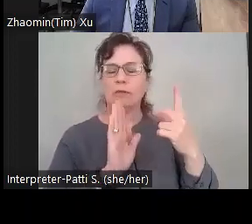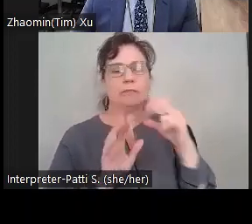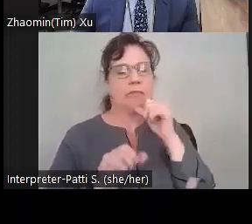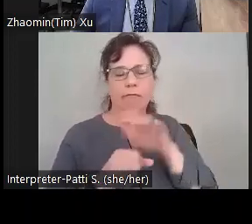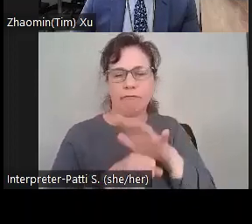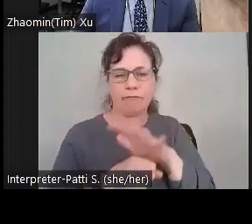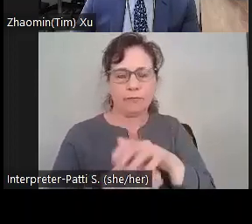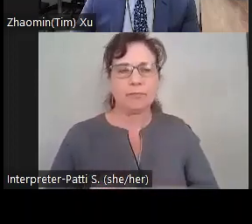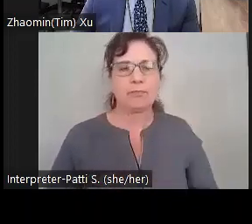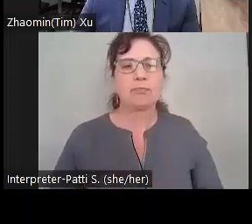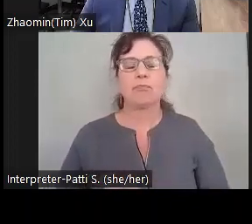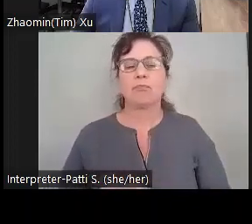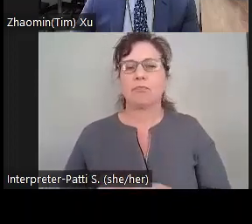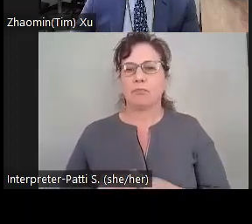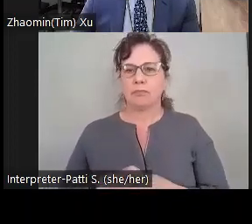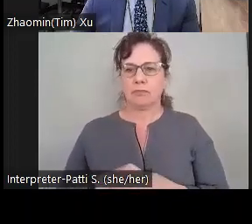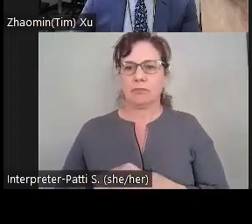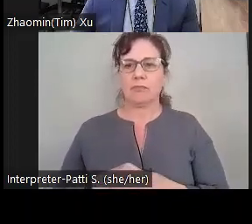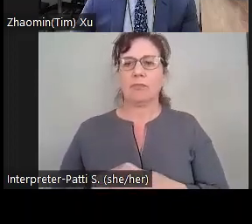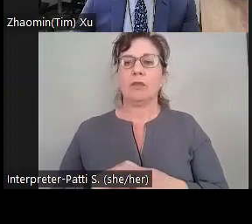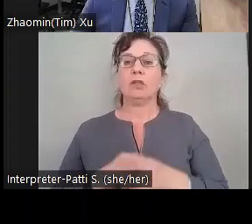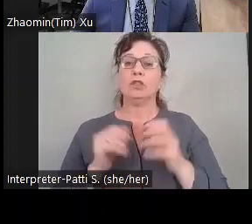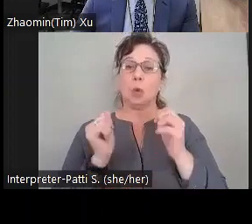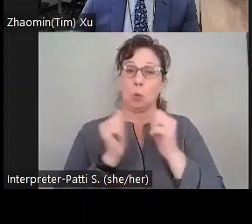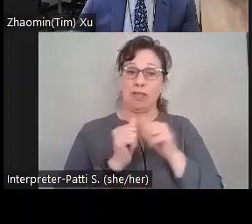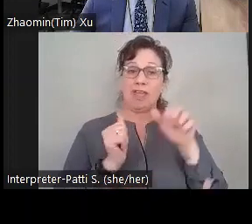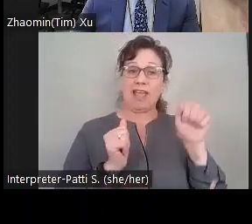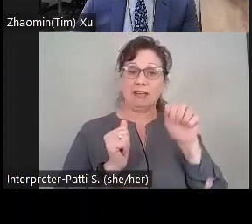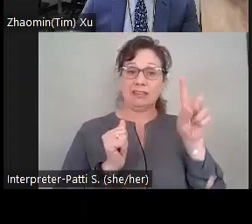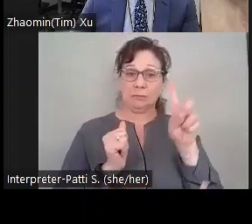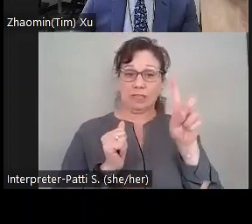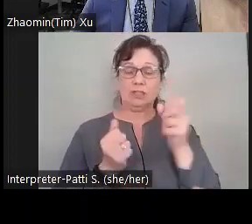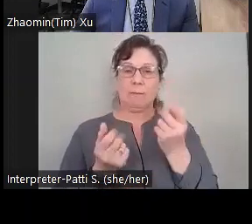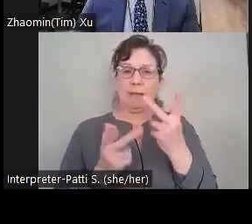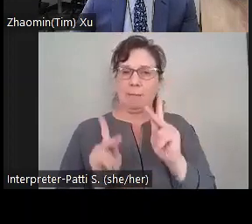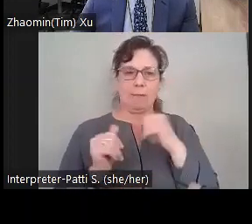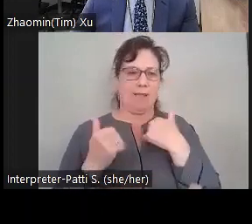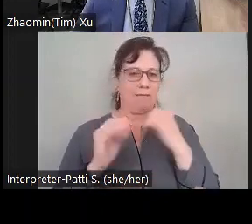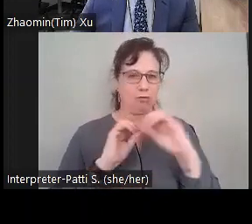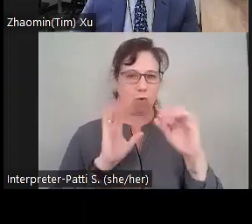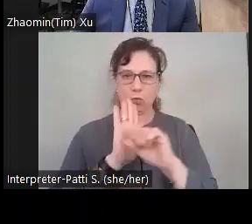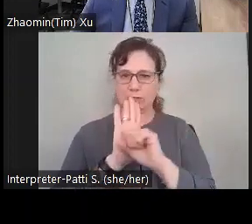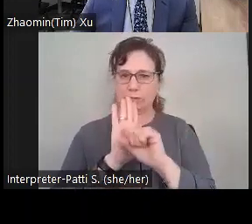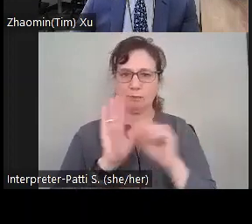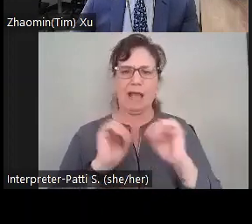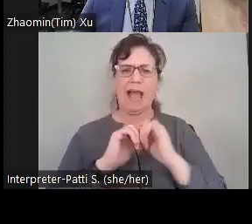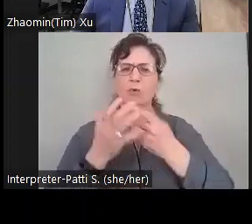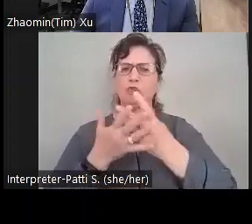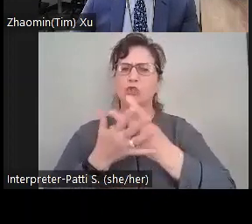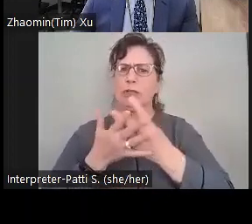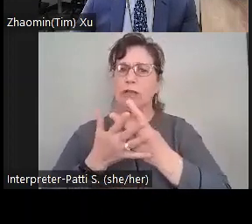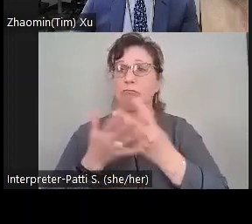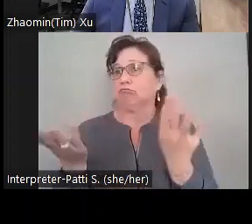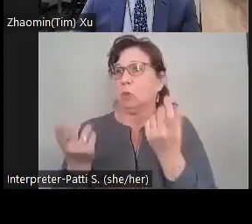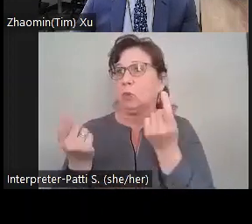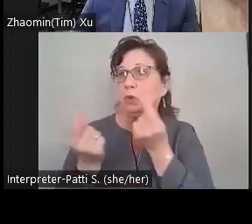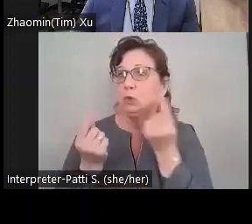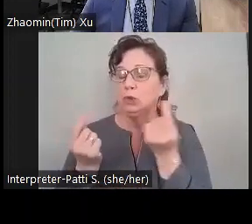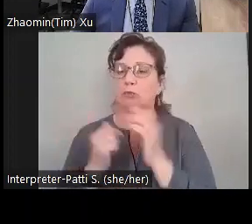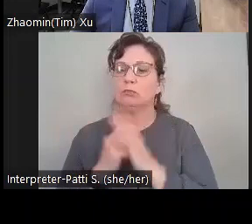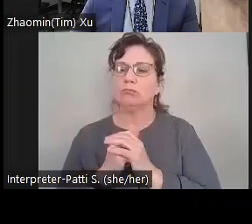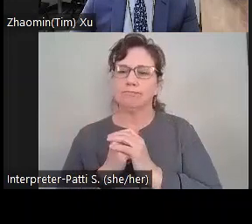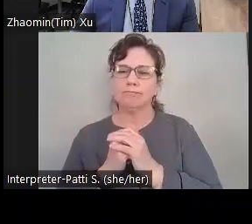So since most patients with anal dysplasia don't have symptoms, could we screen high-risk patients, and could that work? Well, the idea of screening stems